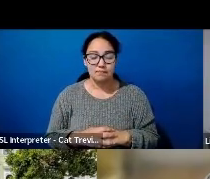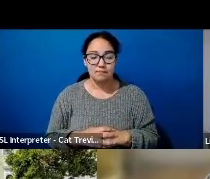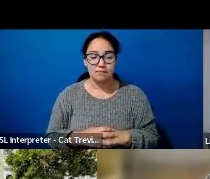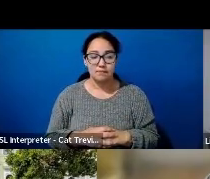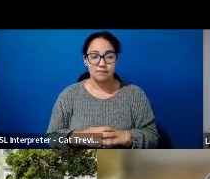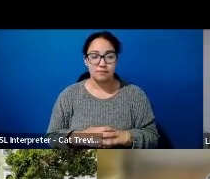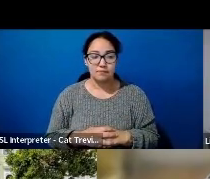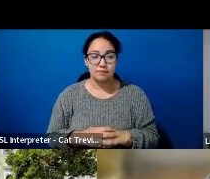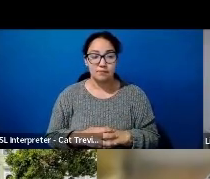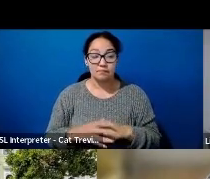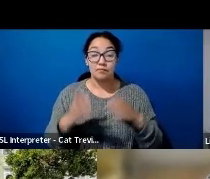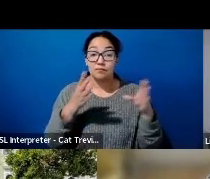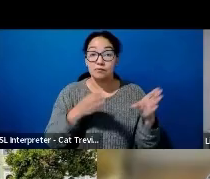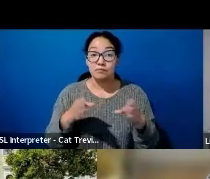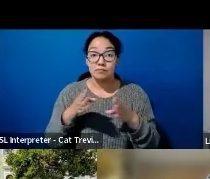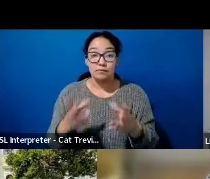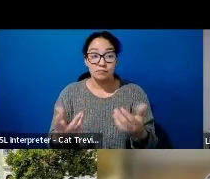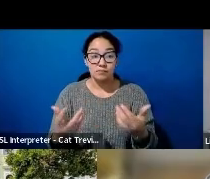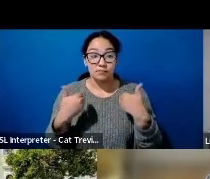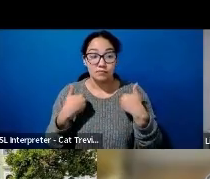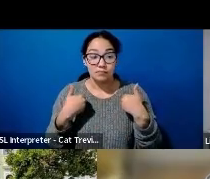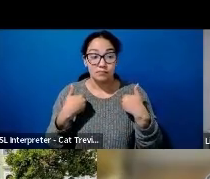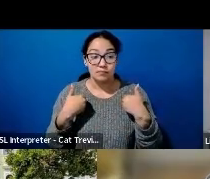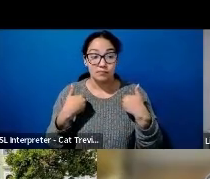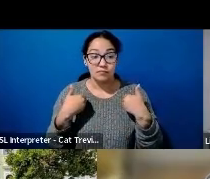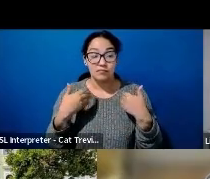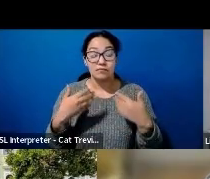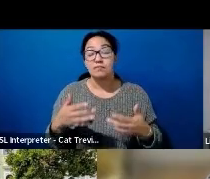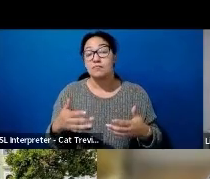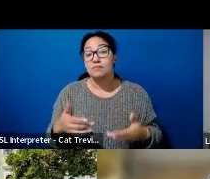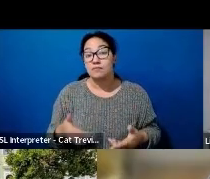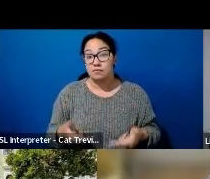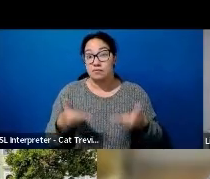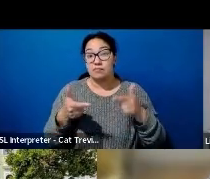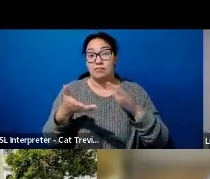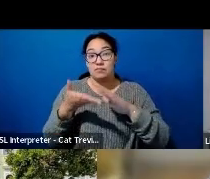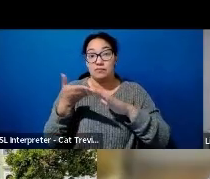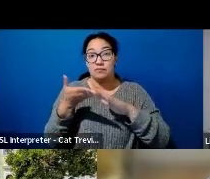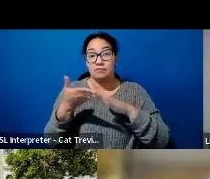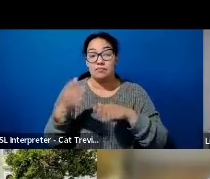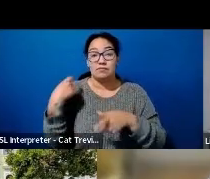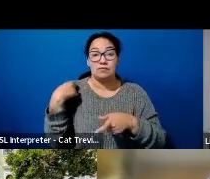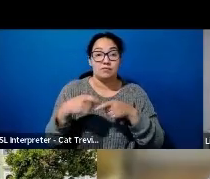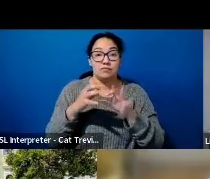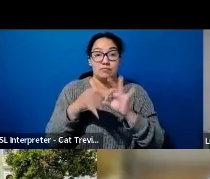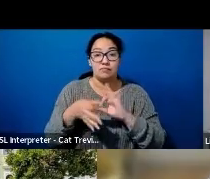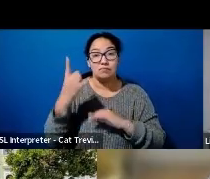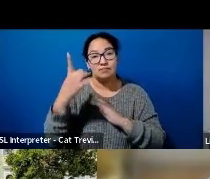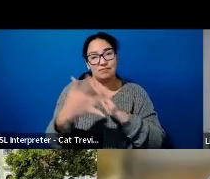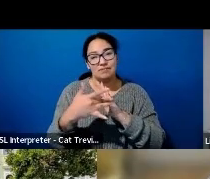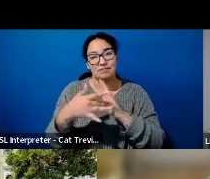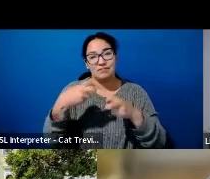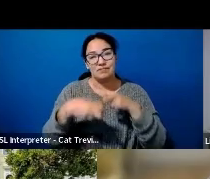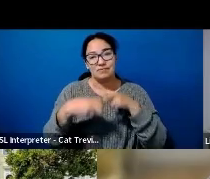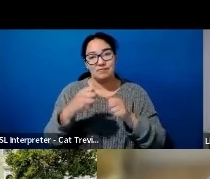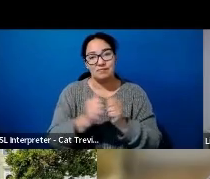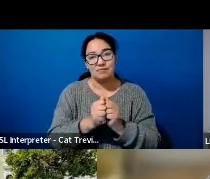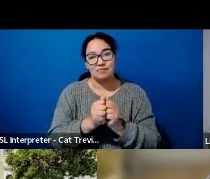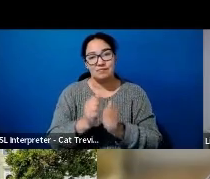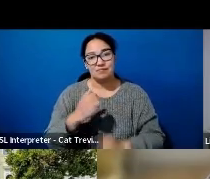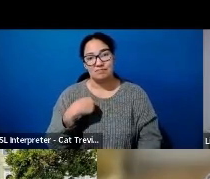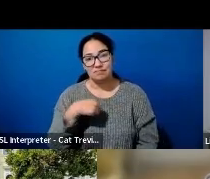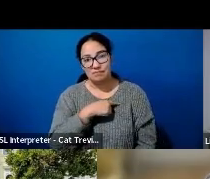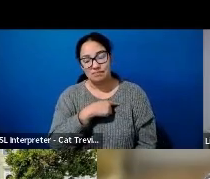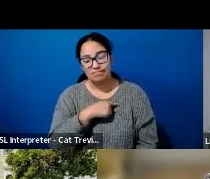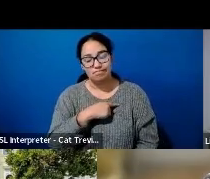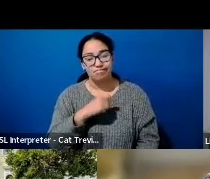We had planned to have live Spanish interpretation at today's webinar, but due to a technical issue on our end, that